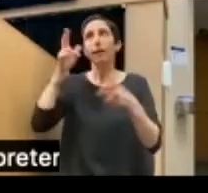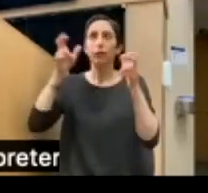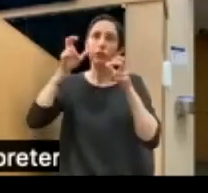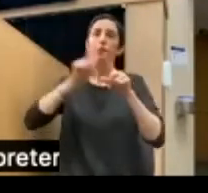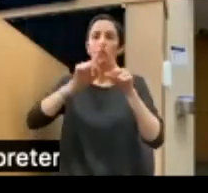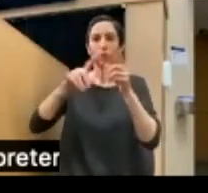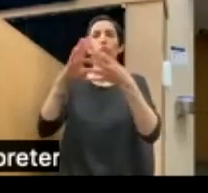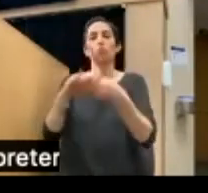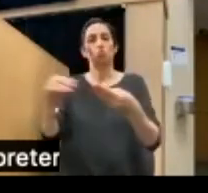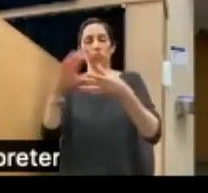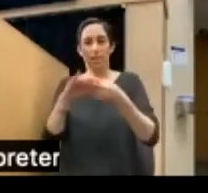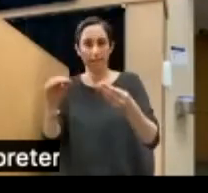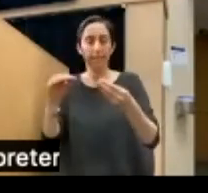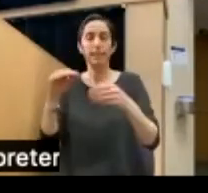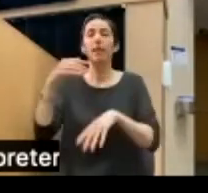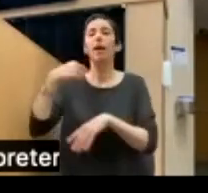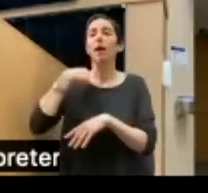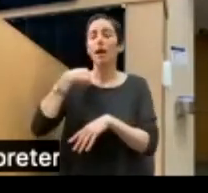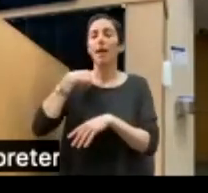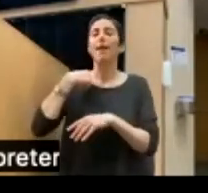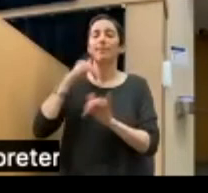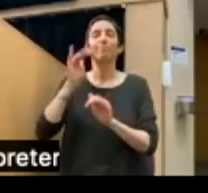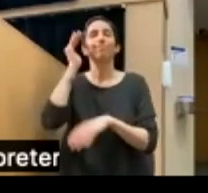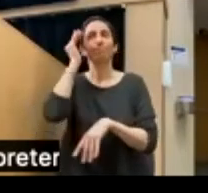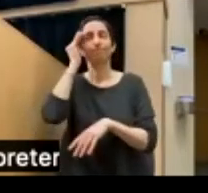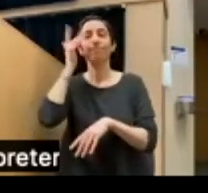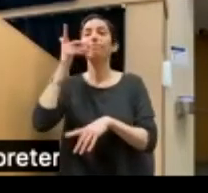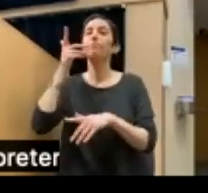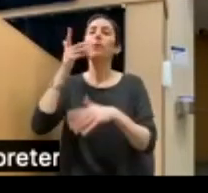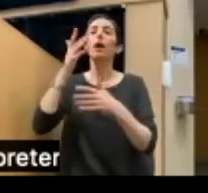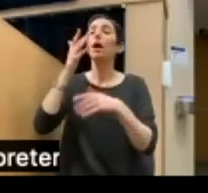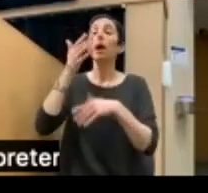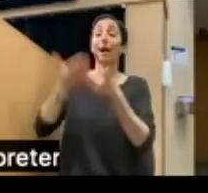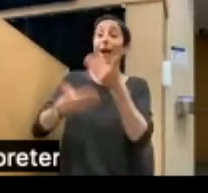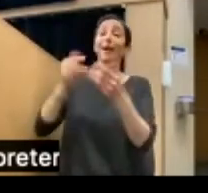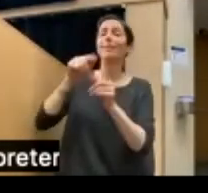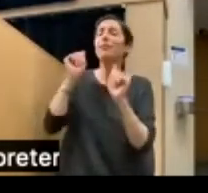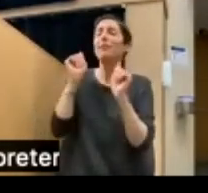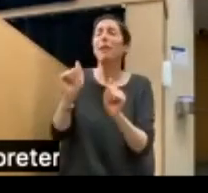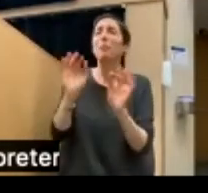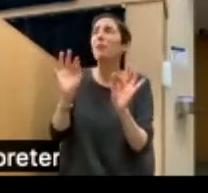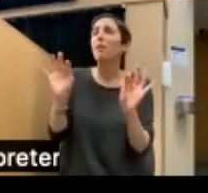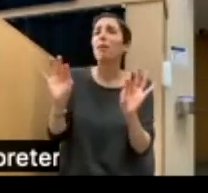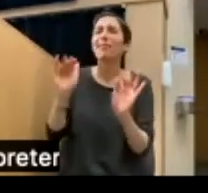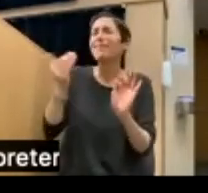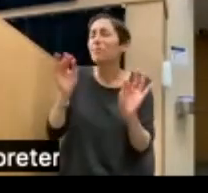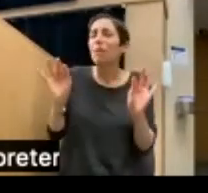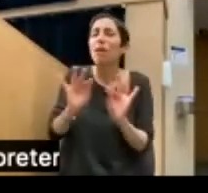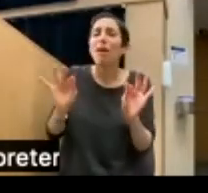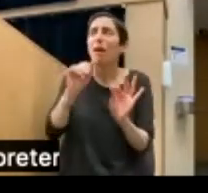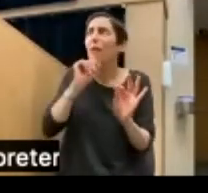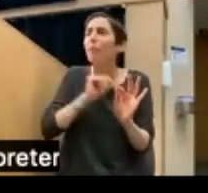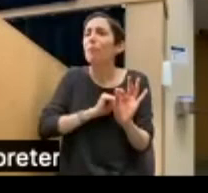that it doesn't, even the smallest act of kindness, you may never know how much that benefits